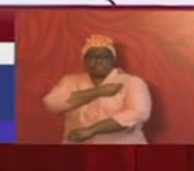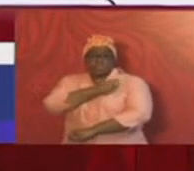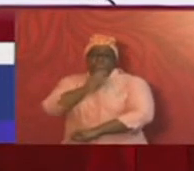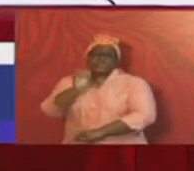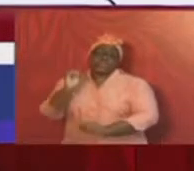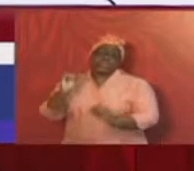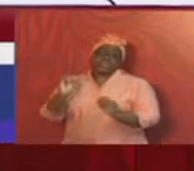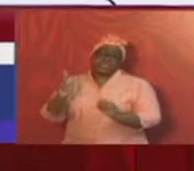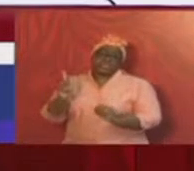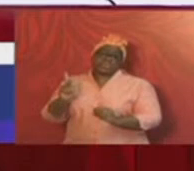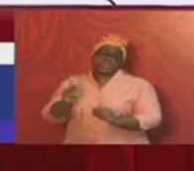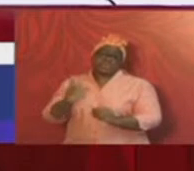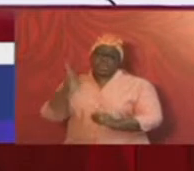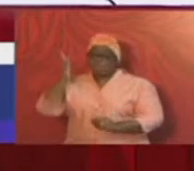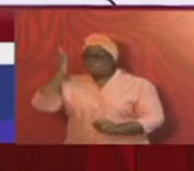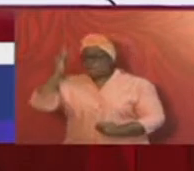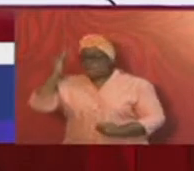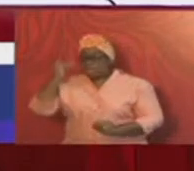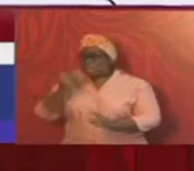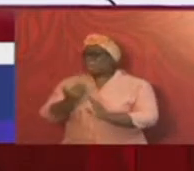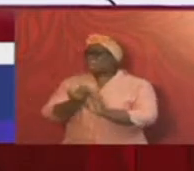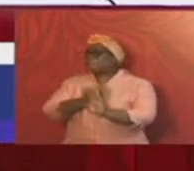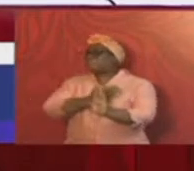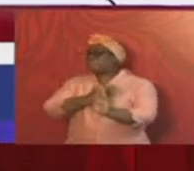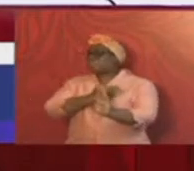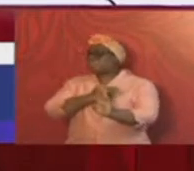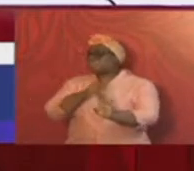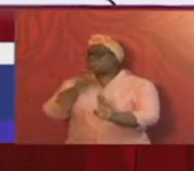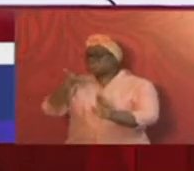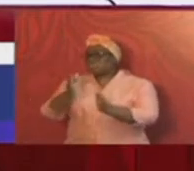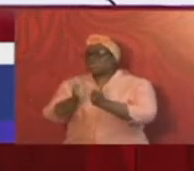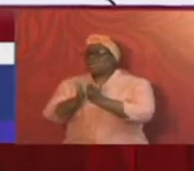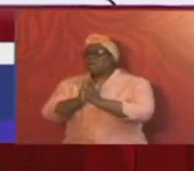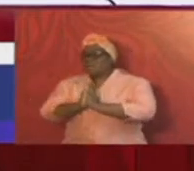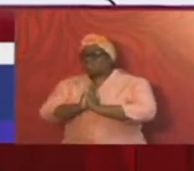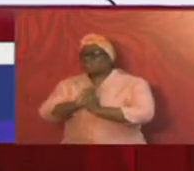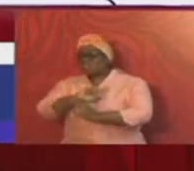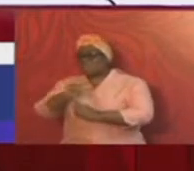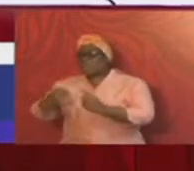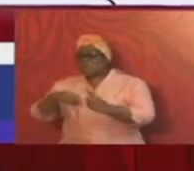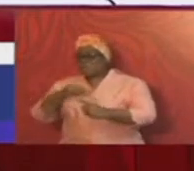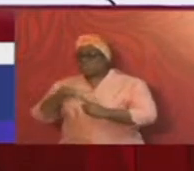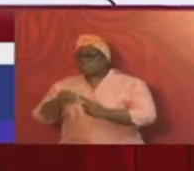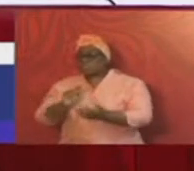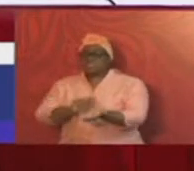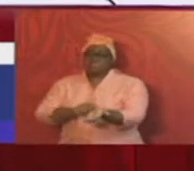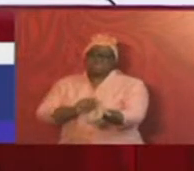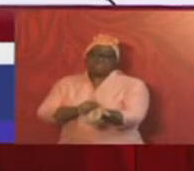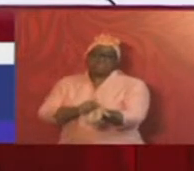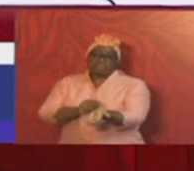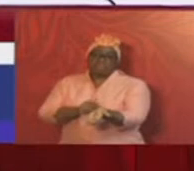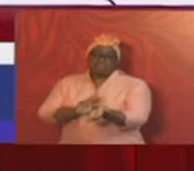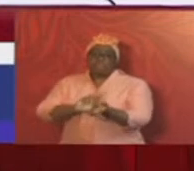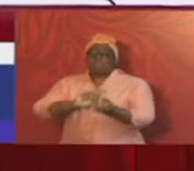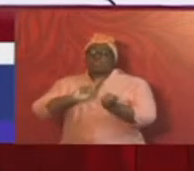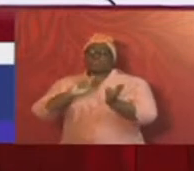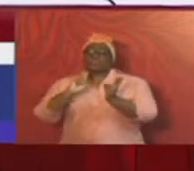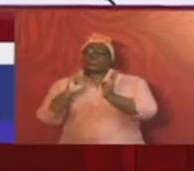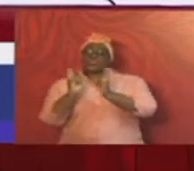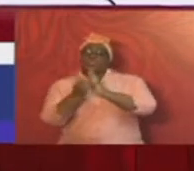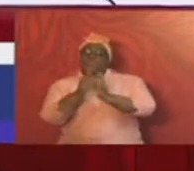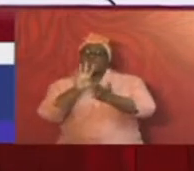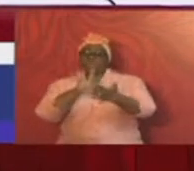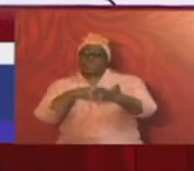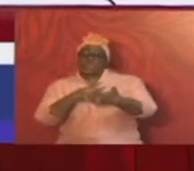nurses. As Minister of Health, I would not have that type of granular detail about the rotation of healthcare